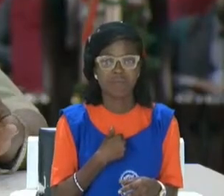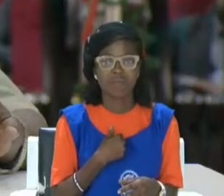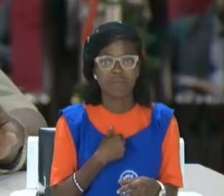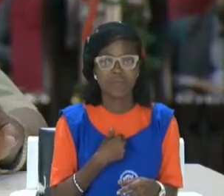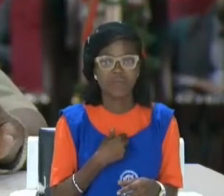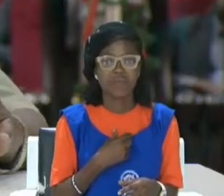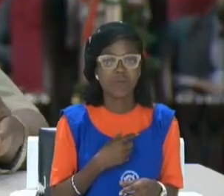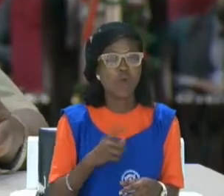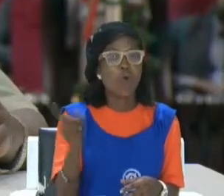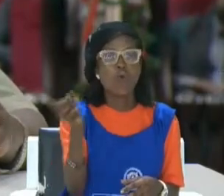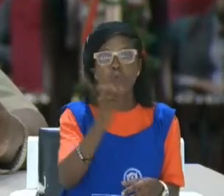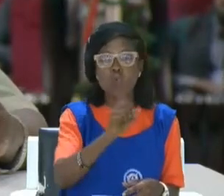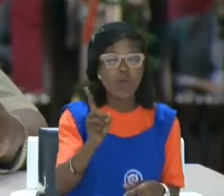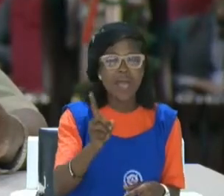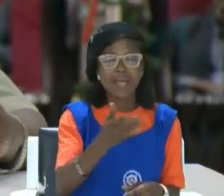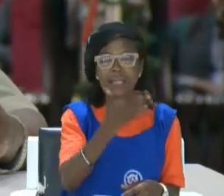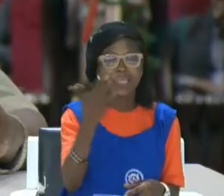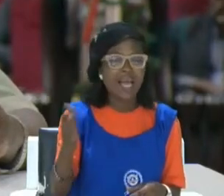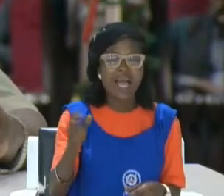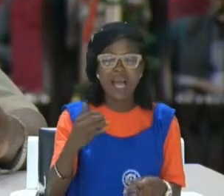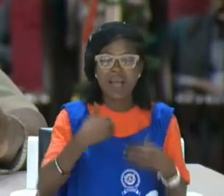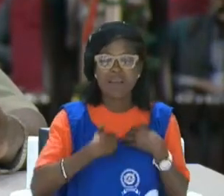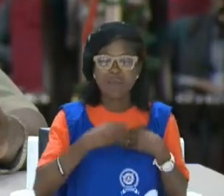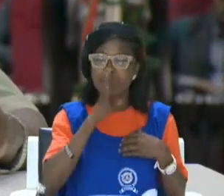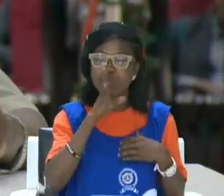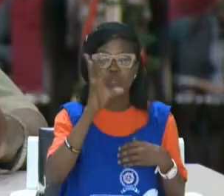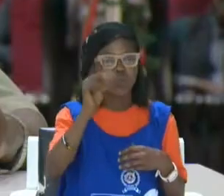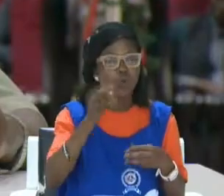where there has been no way before.